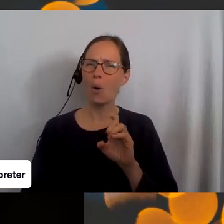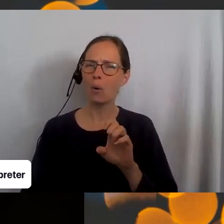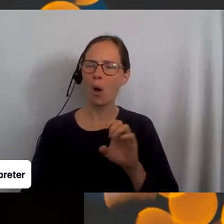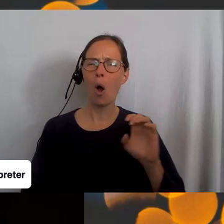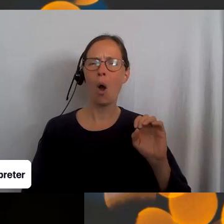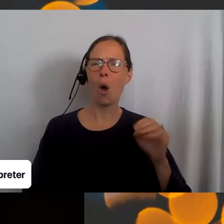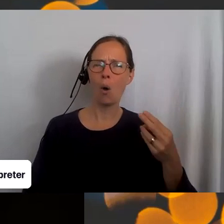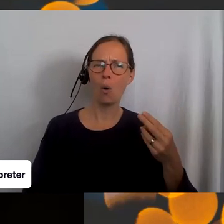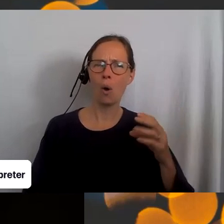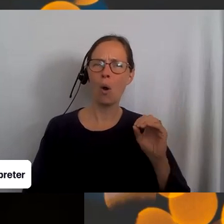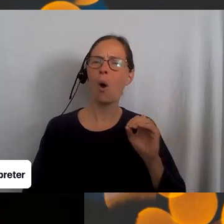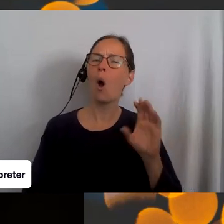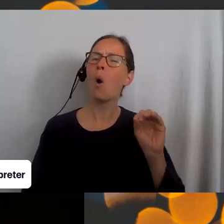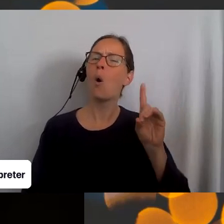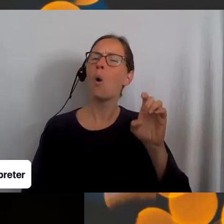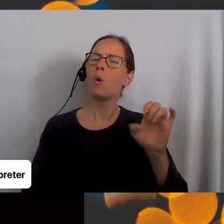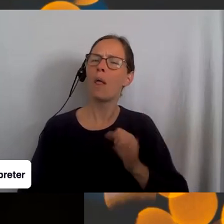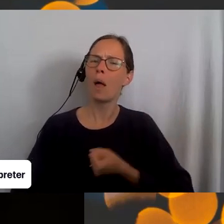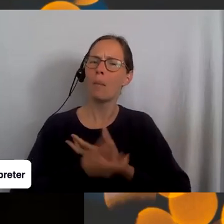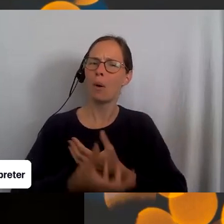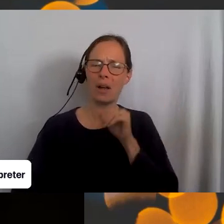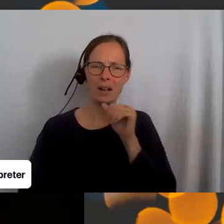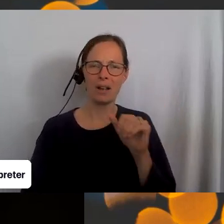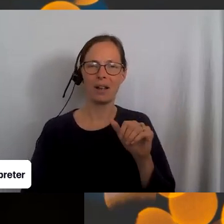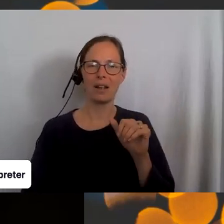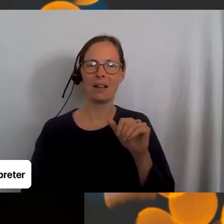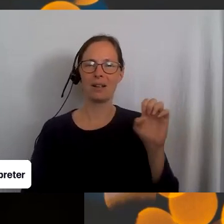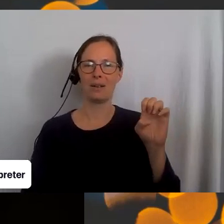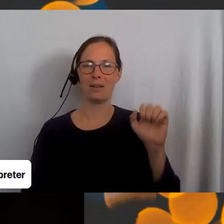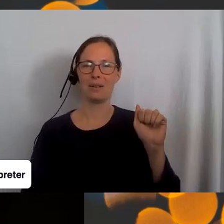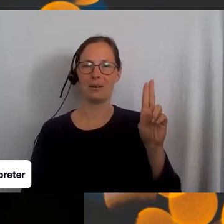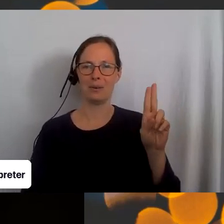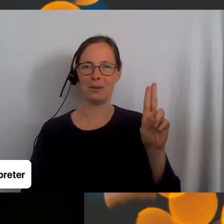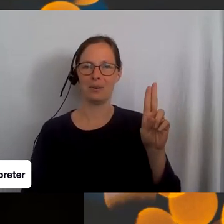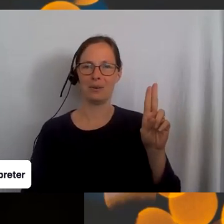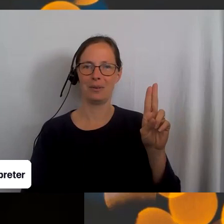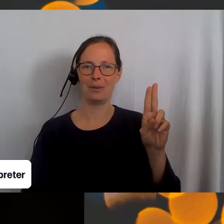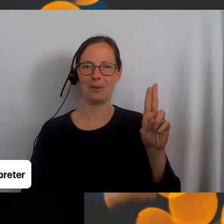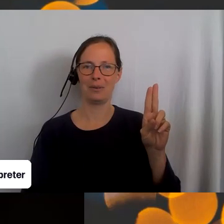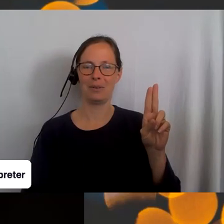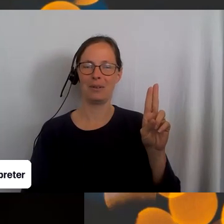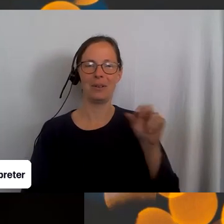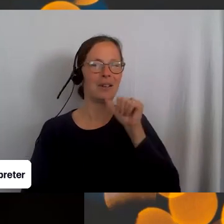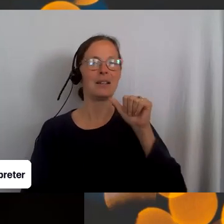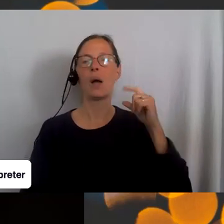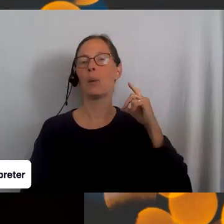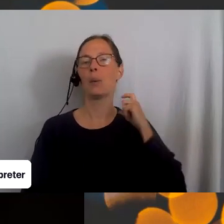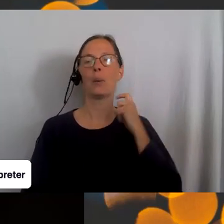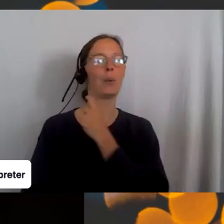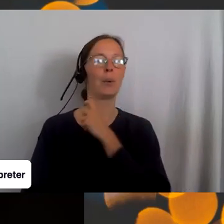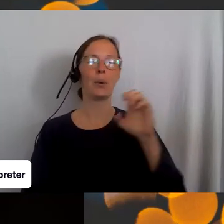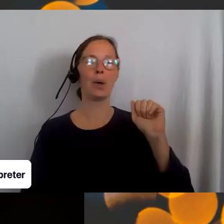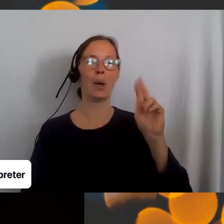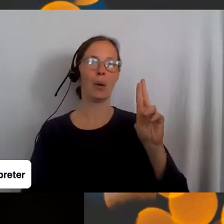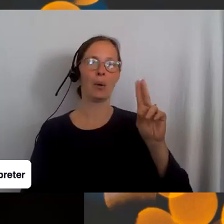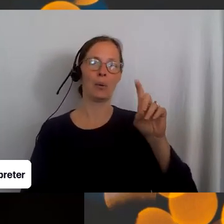awful. That's not. Ode. ODE. Okay, not EU. Yeah. Okay. Thank you. Not ode. Not water. Jared. No, it's not.